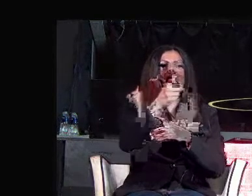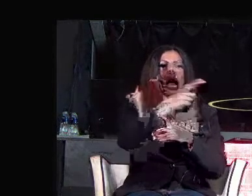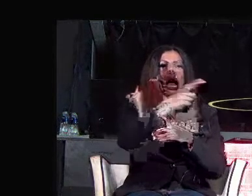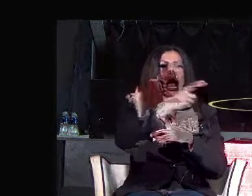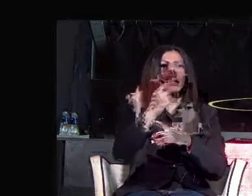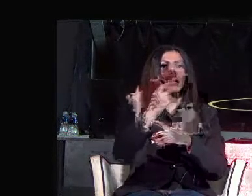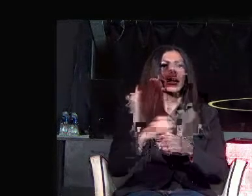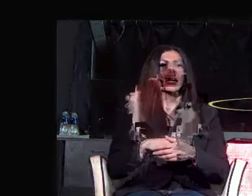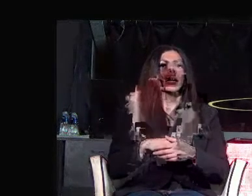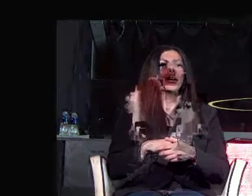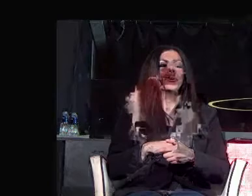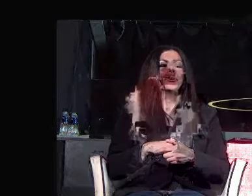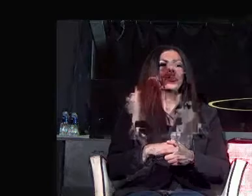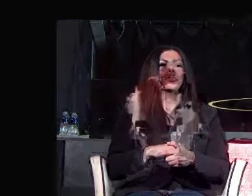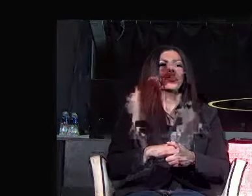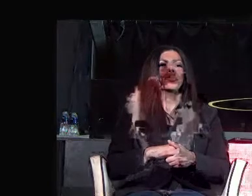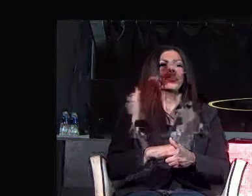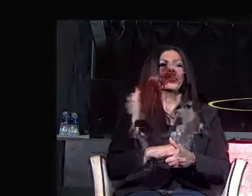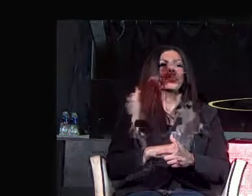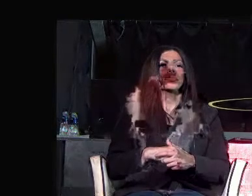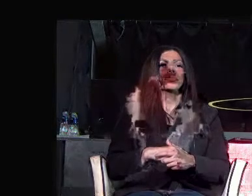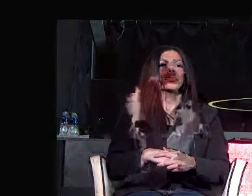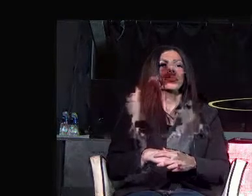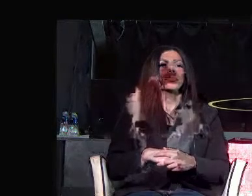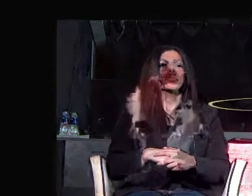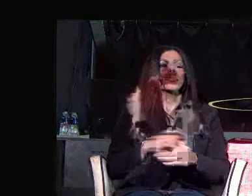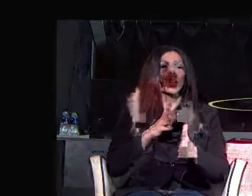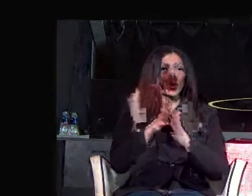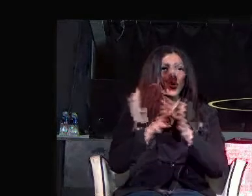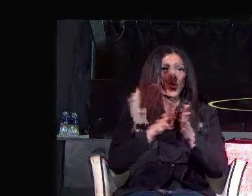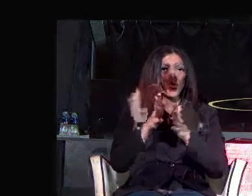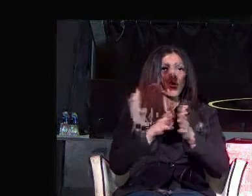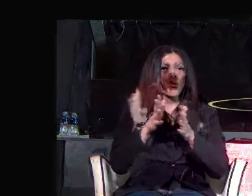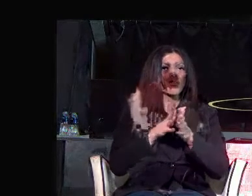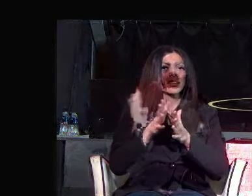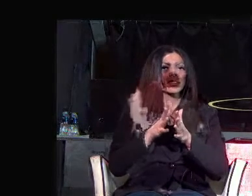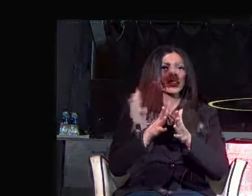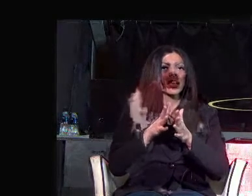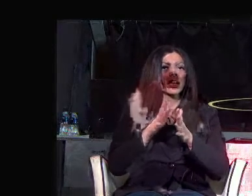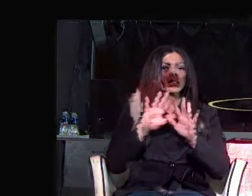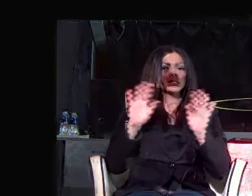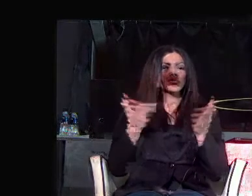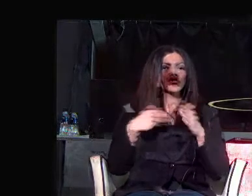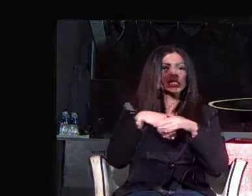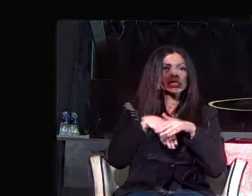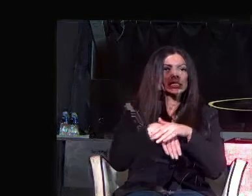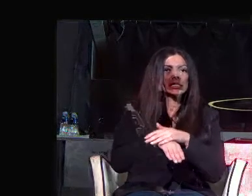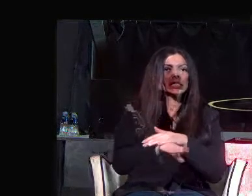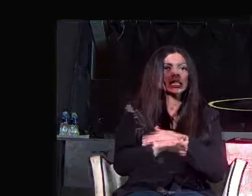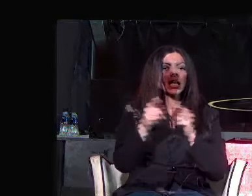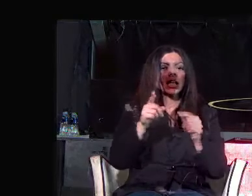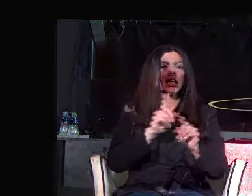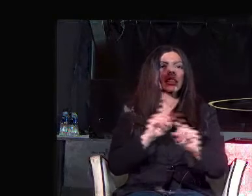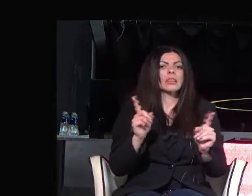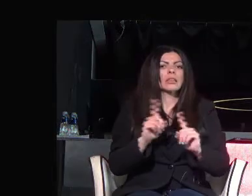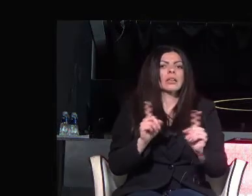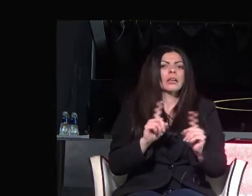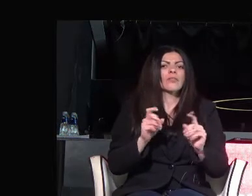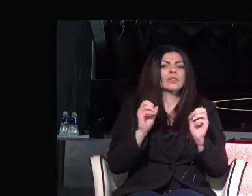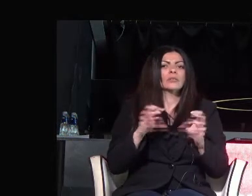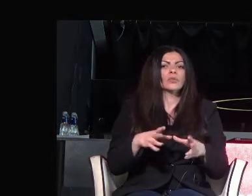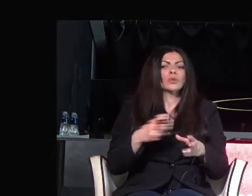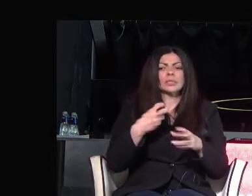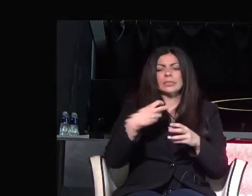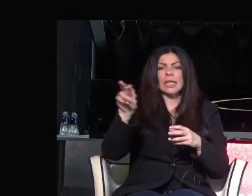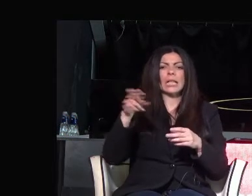between like 9 a.m. to 10 a.m. so people cannot pass by. But my grandparents went